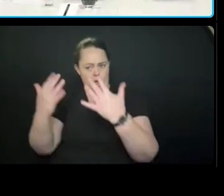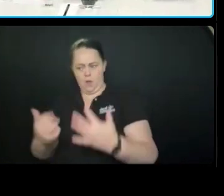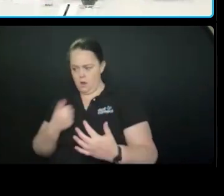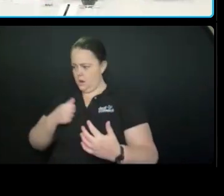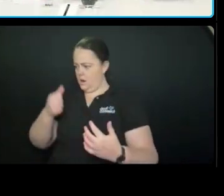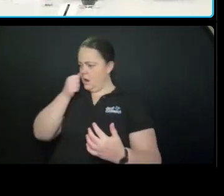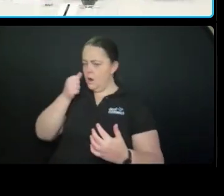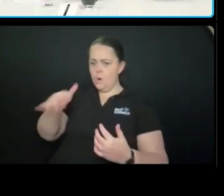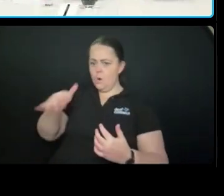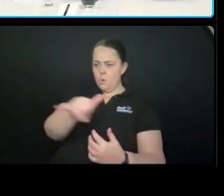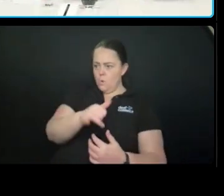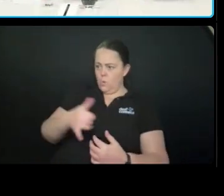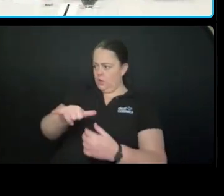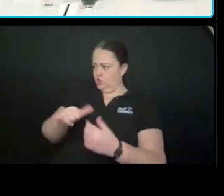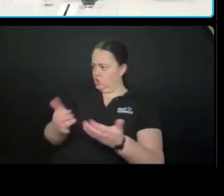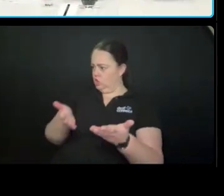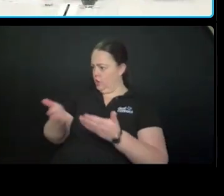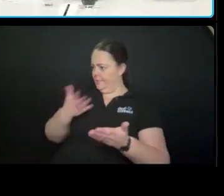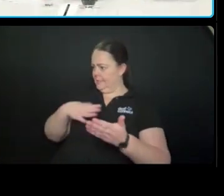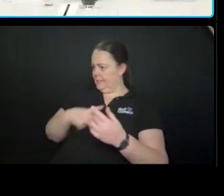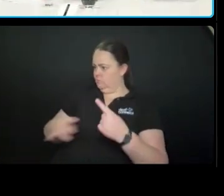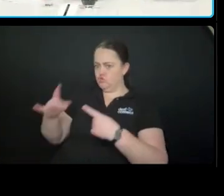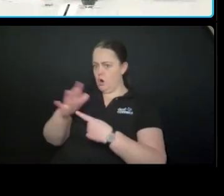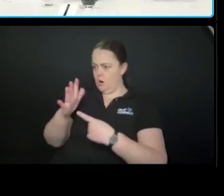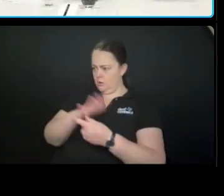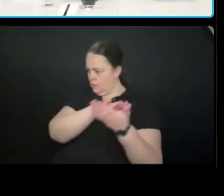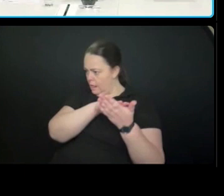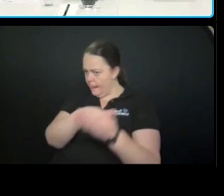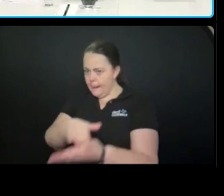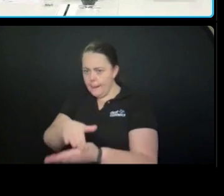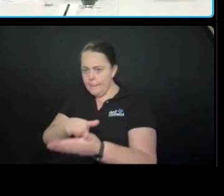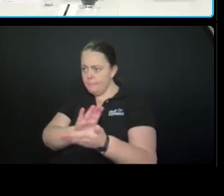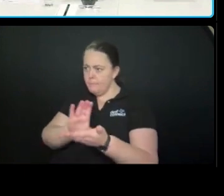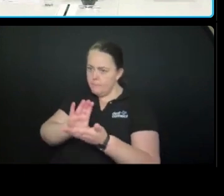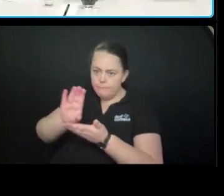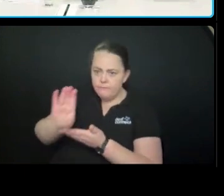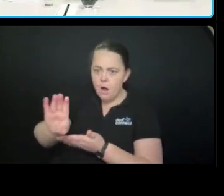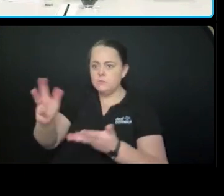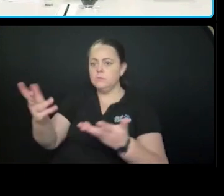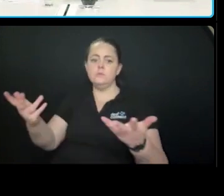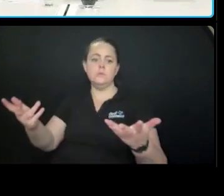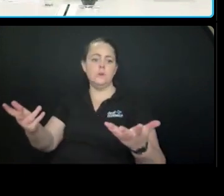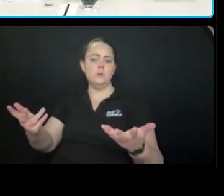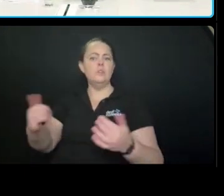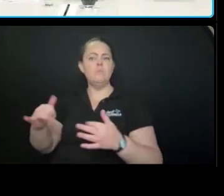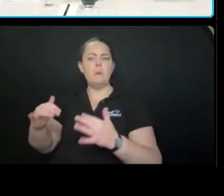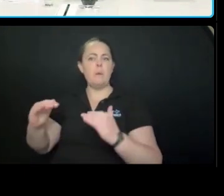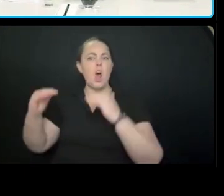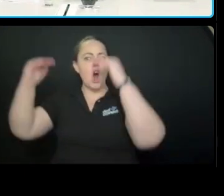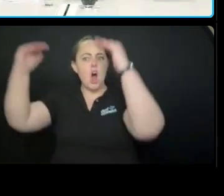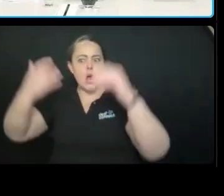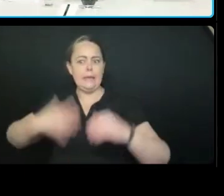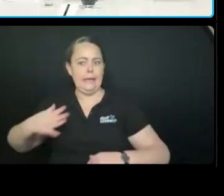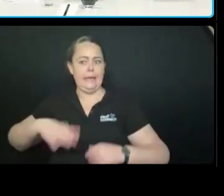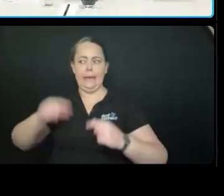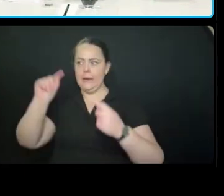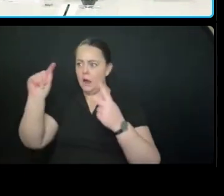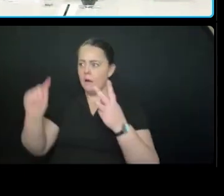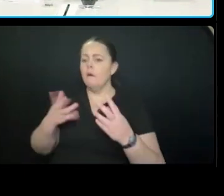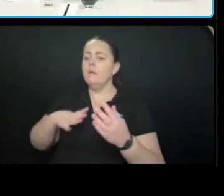monitoring against the quality standards. Our regulatory officials also consider quality